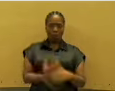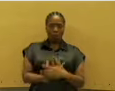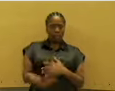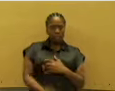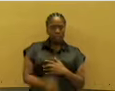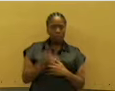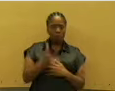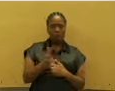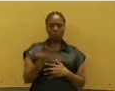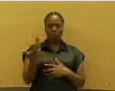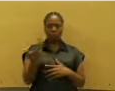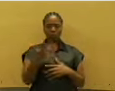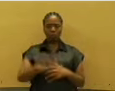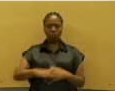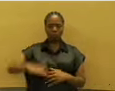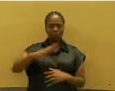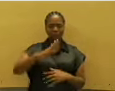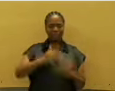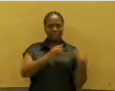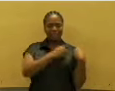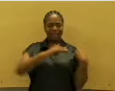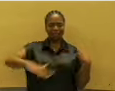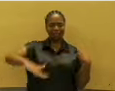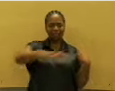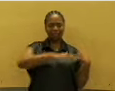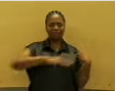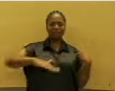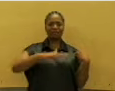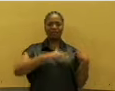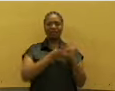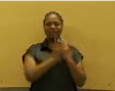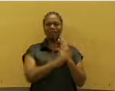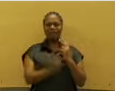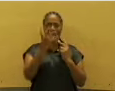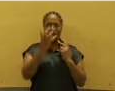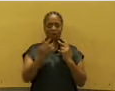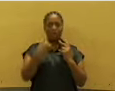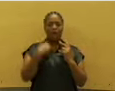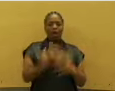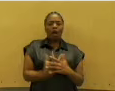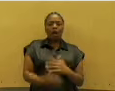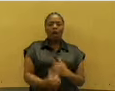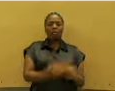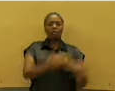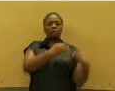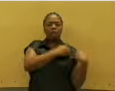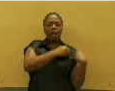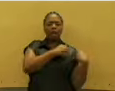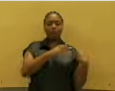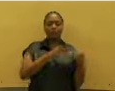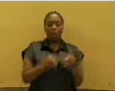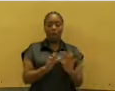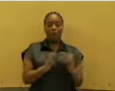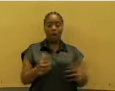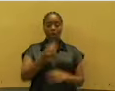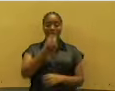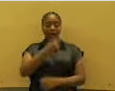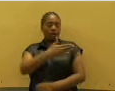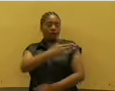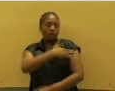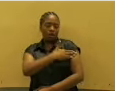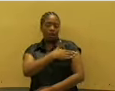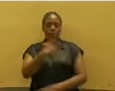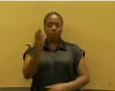safe environment and healthy community, access to abortion, menstrual dignity, safe and accessible contraception, including